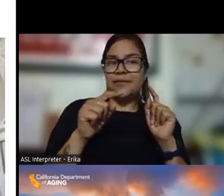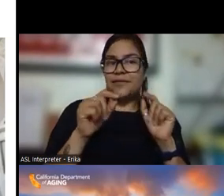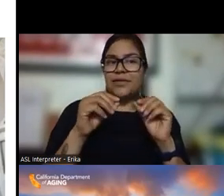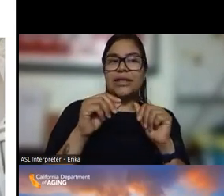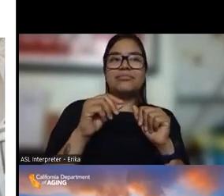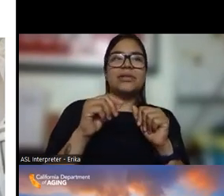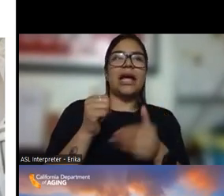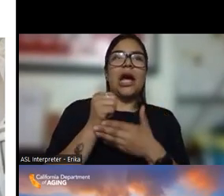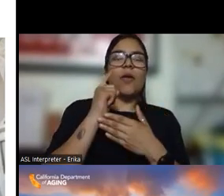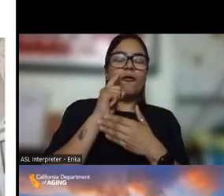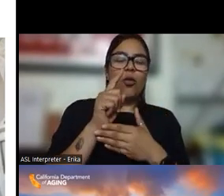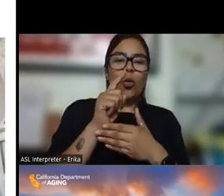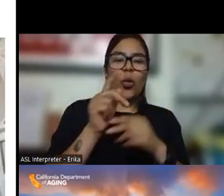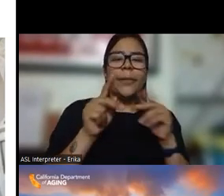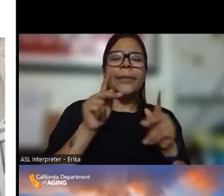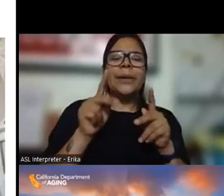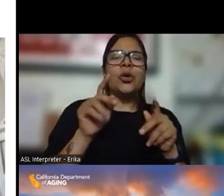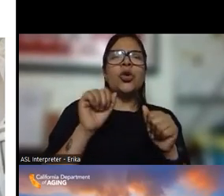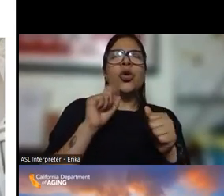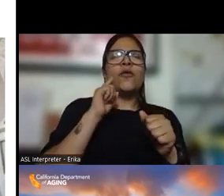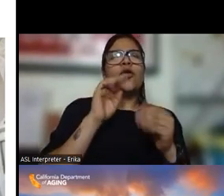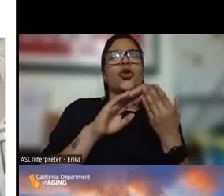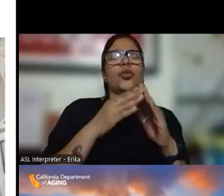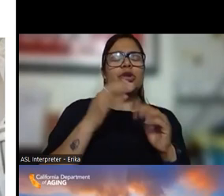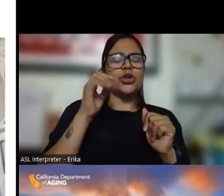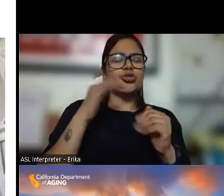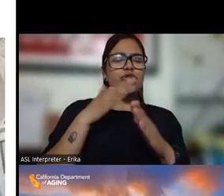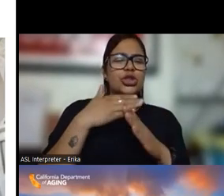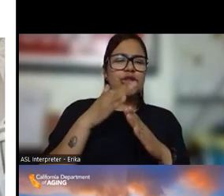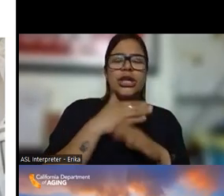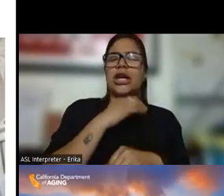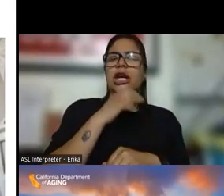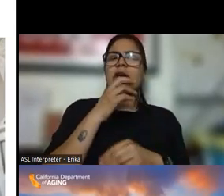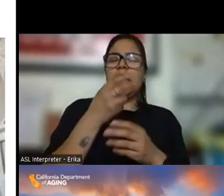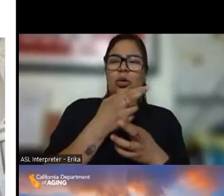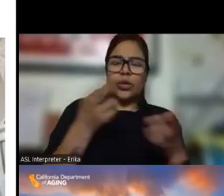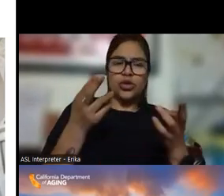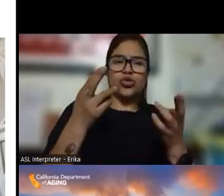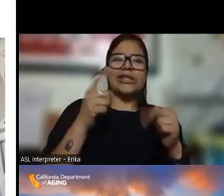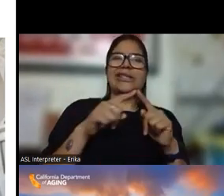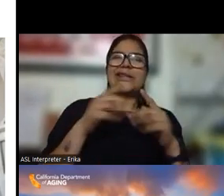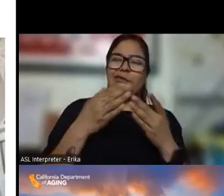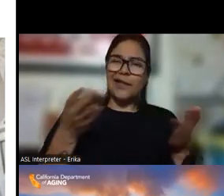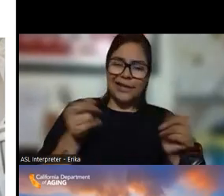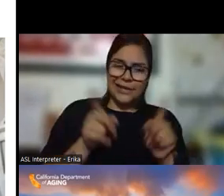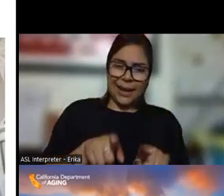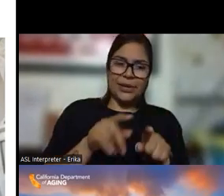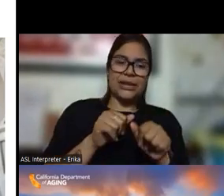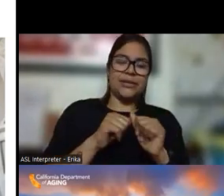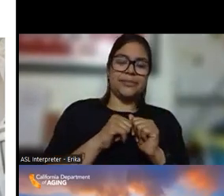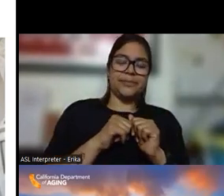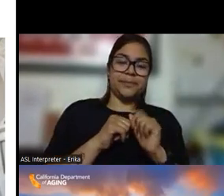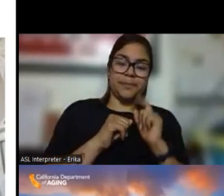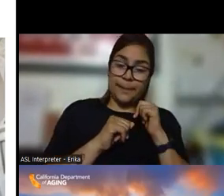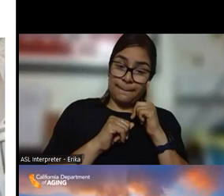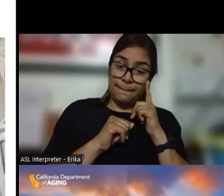sessions, discussion boards, just a way for these communities to connect, to share best resources. And also we'll be bringing in subject matter experts